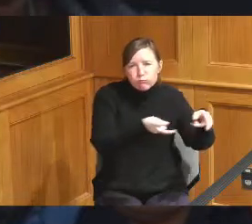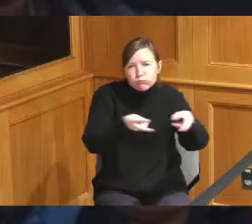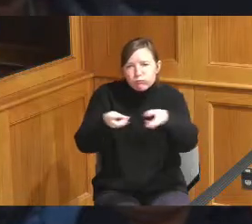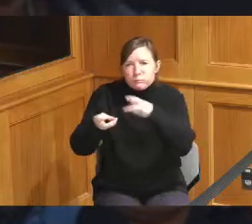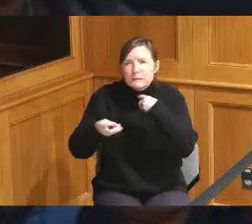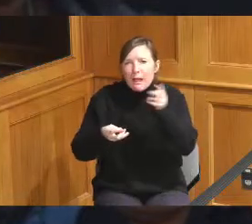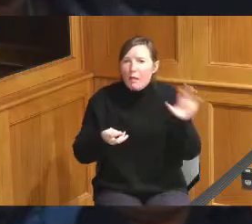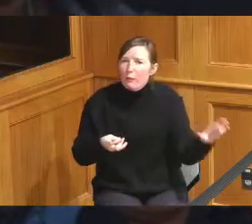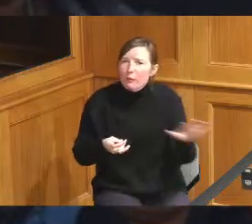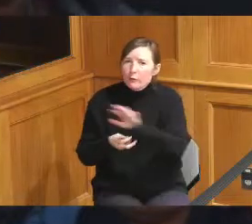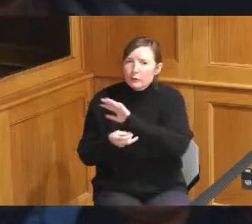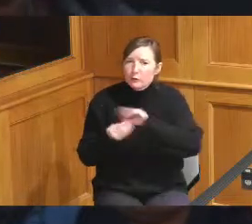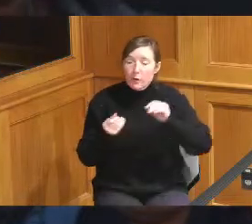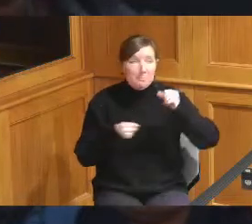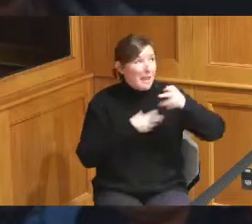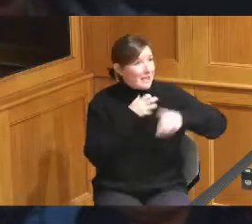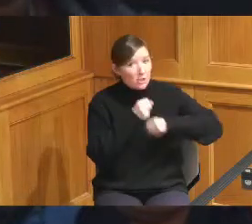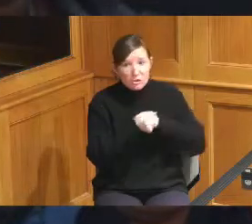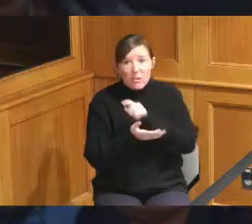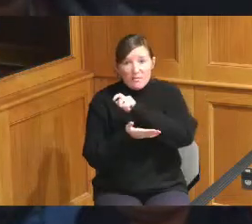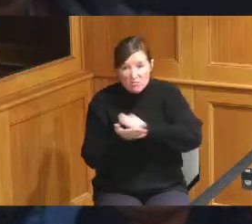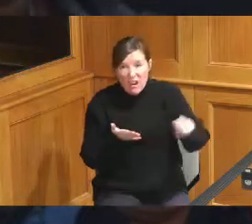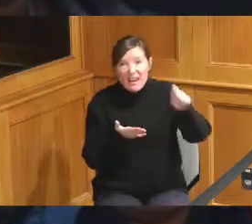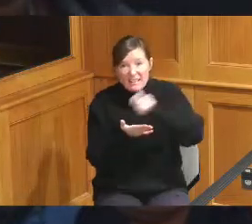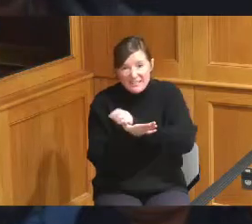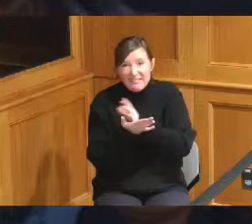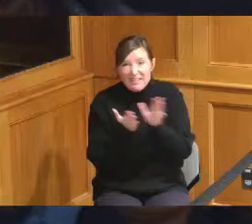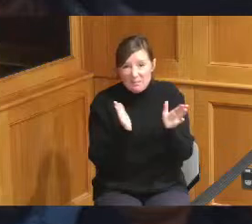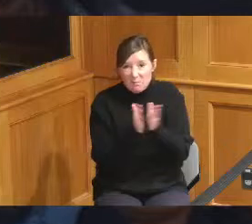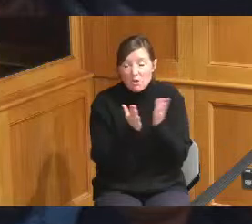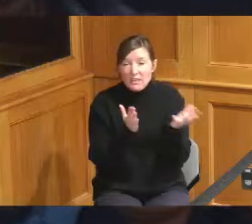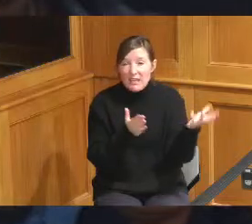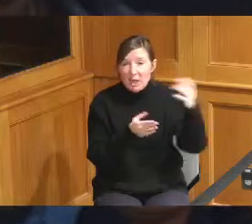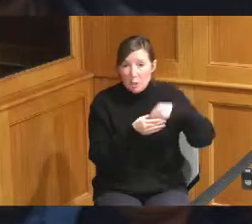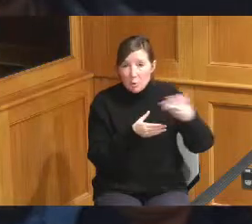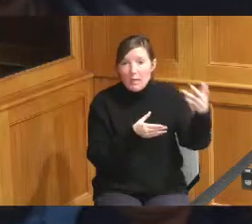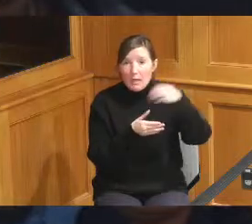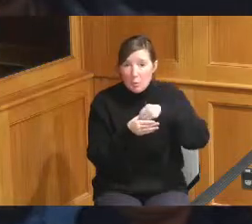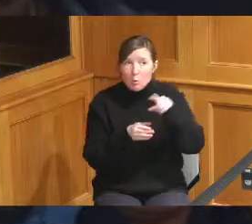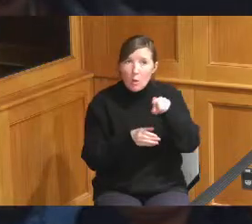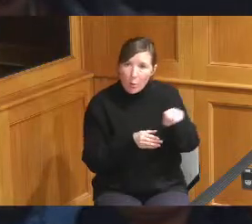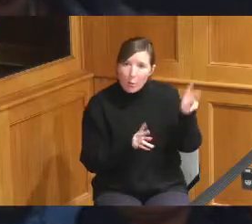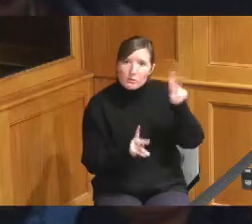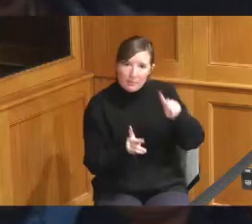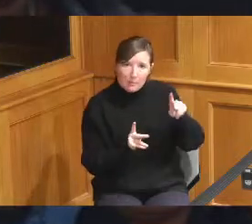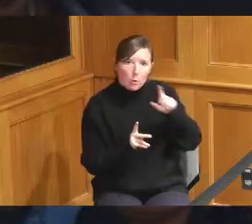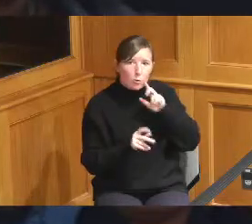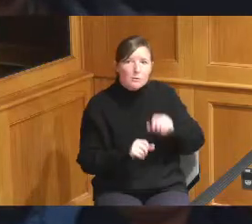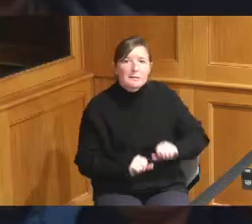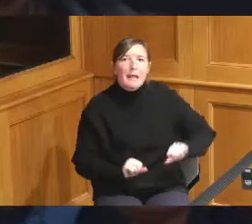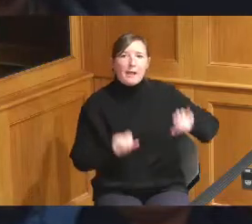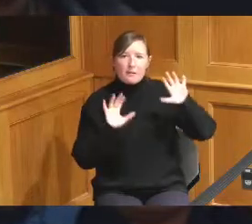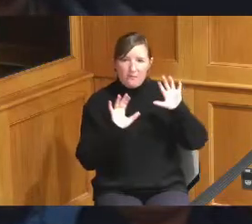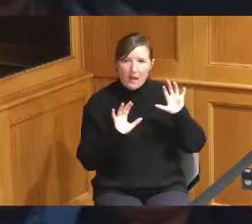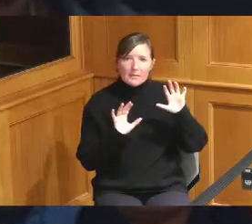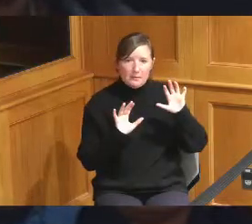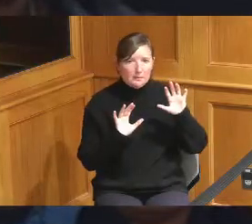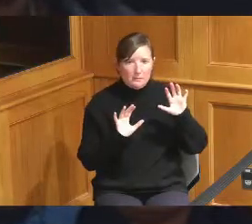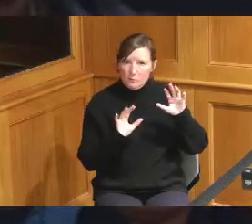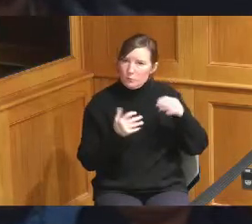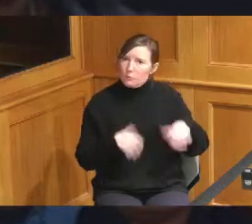writing a book that is inclusive of the people that sacrificed, that believe that God